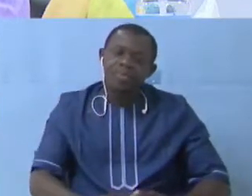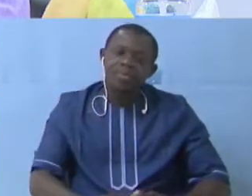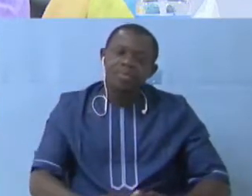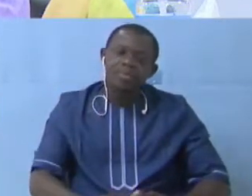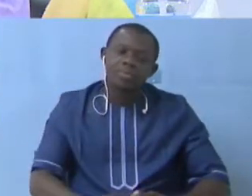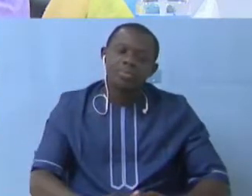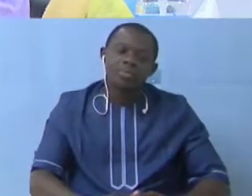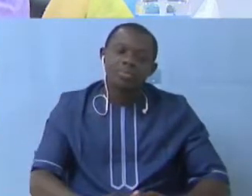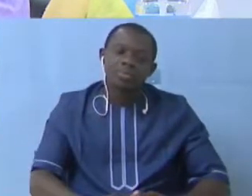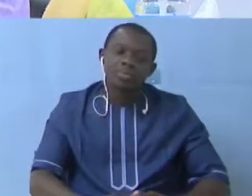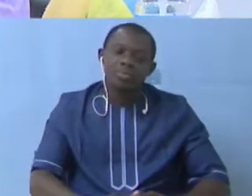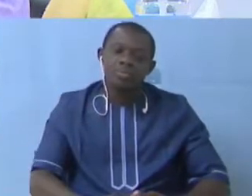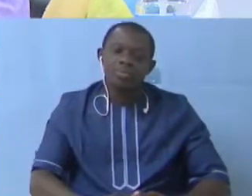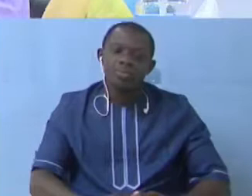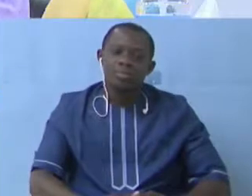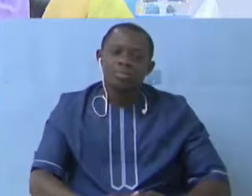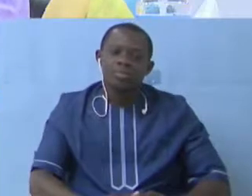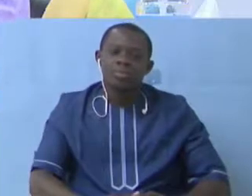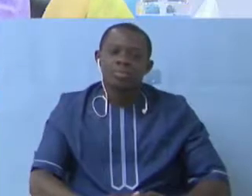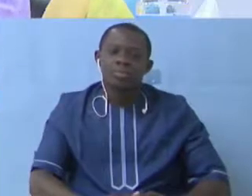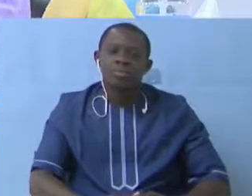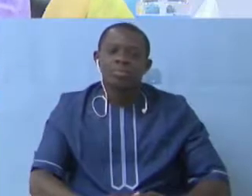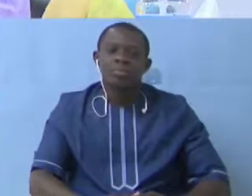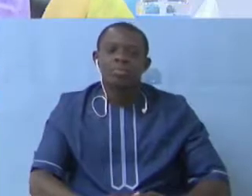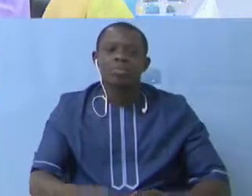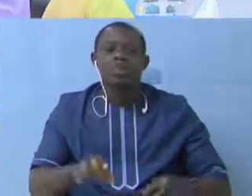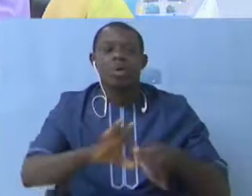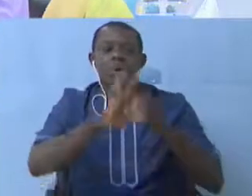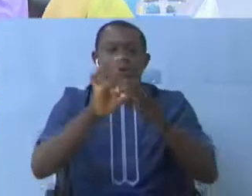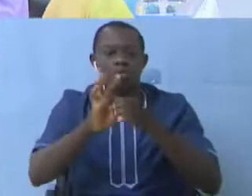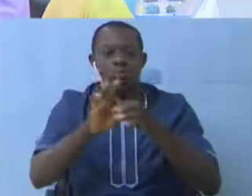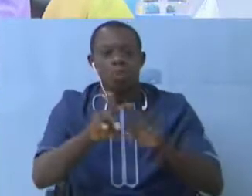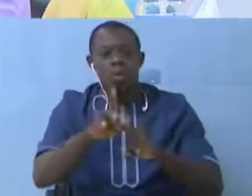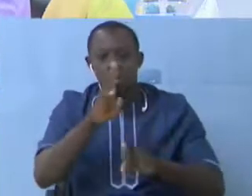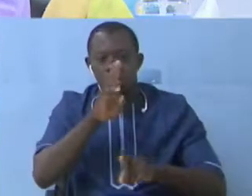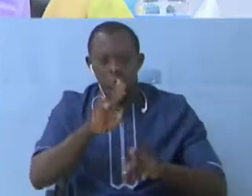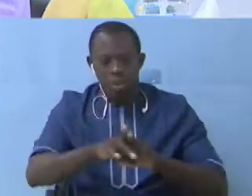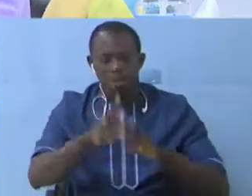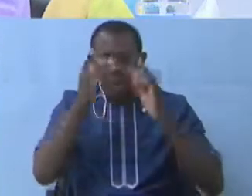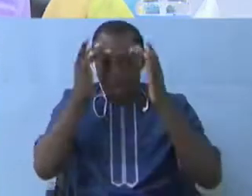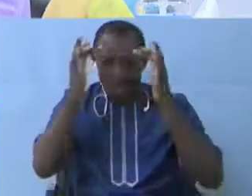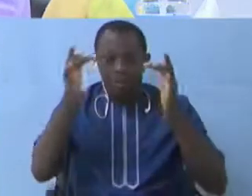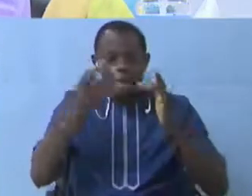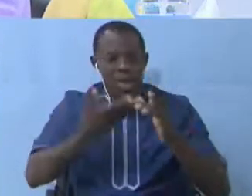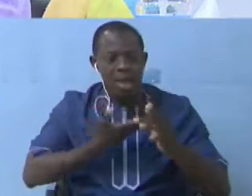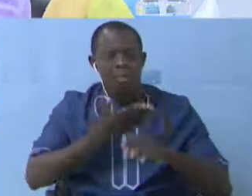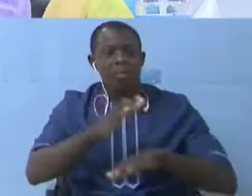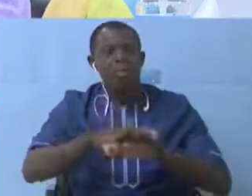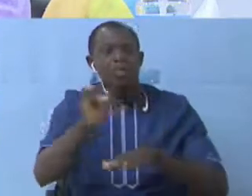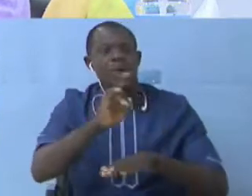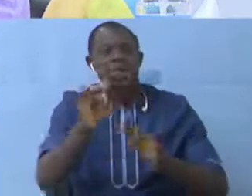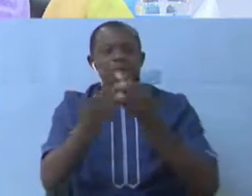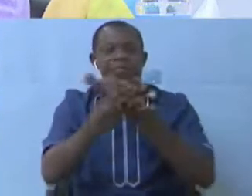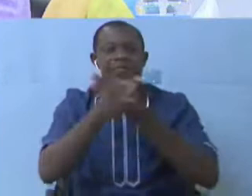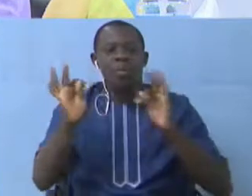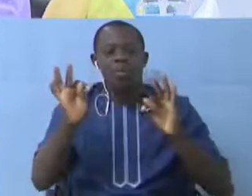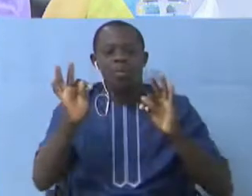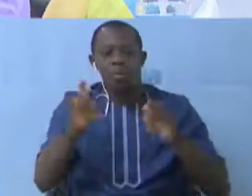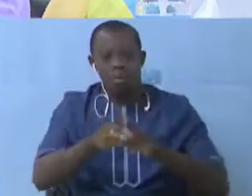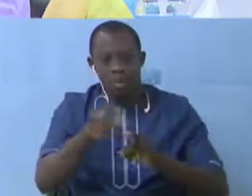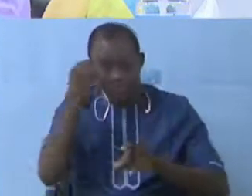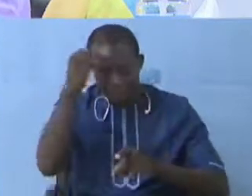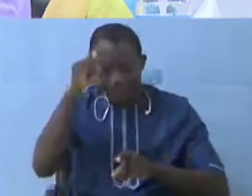nga xam ne mooy taxawaay Article 9. As an organization whose expertise is on freedom of expression, so the